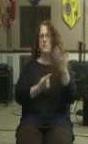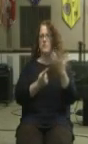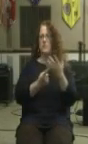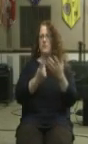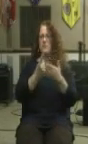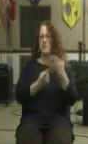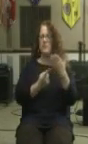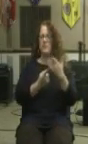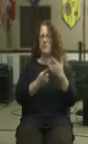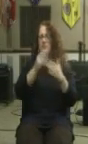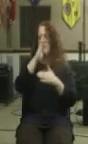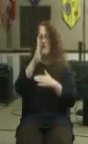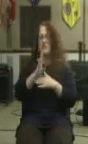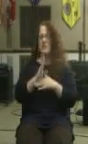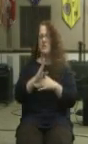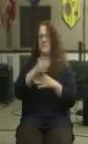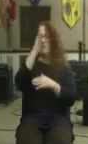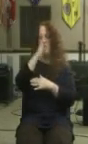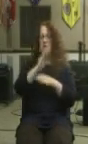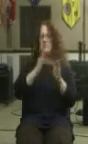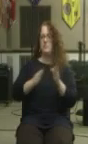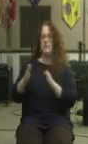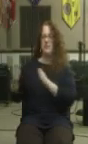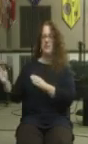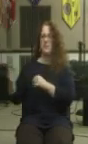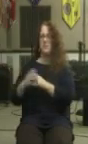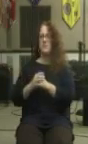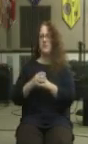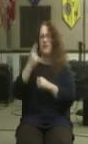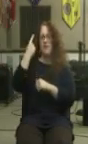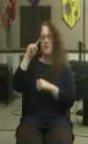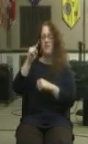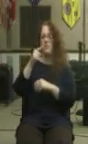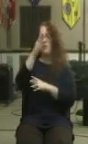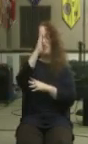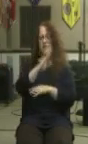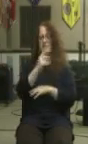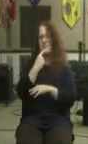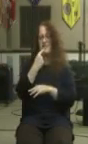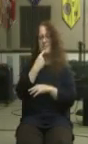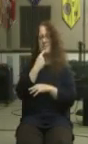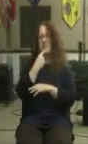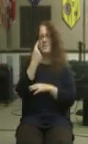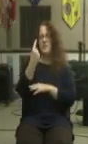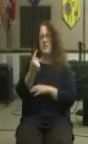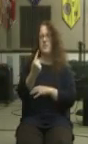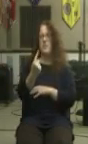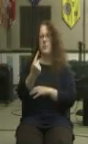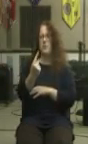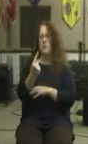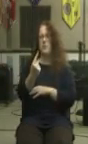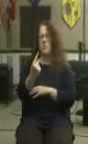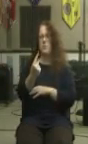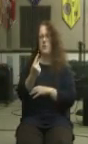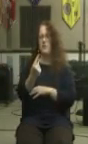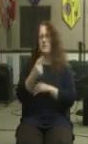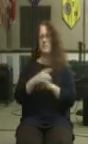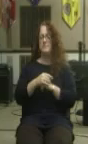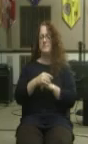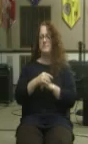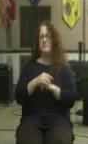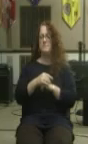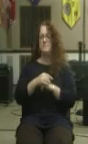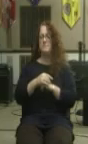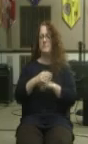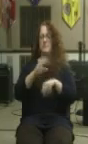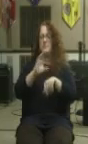That's what has been, and that was never God's plan. For God said, they're one body.